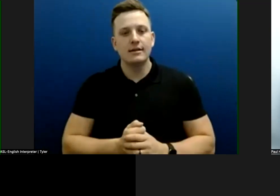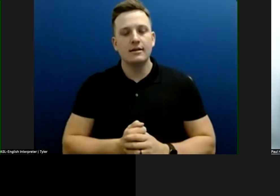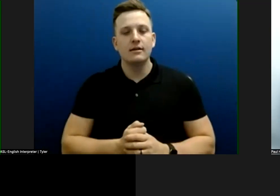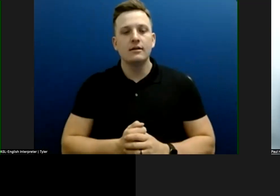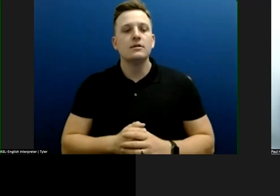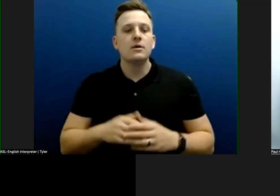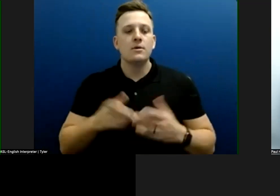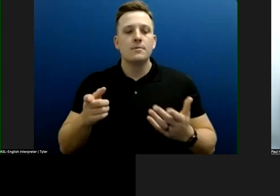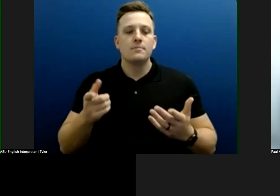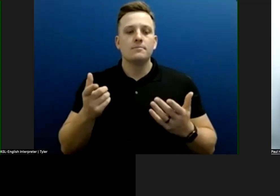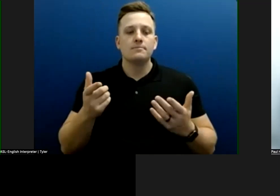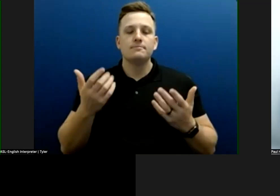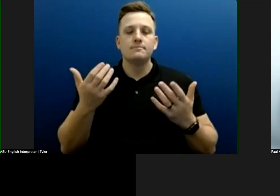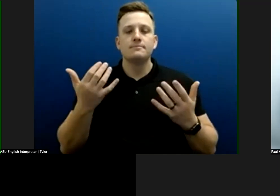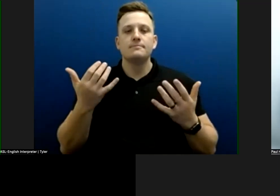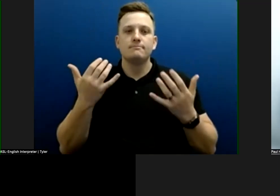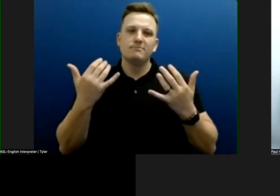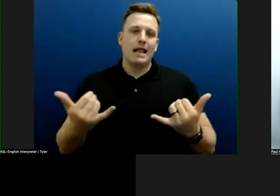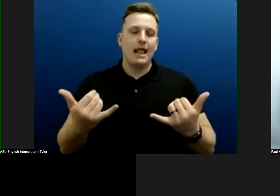of final